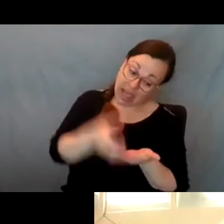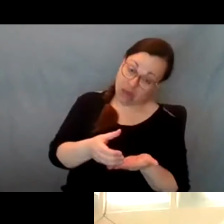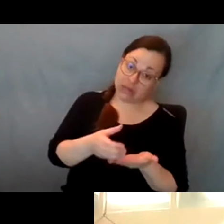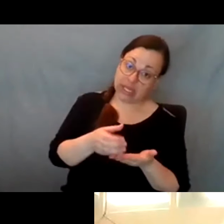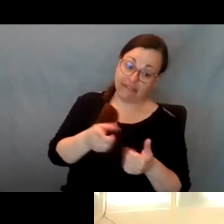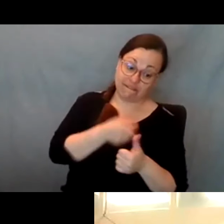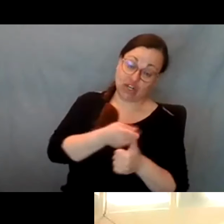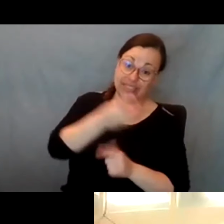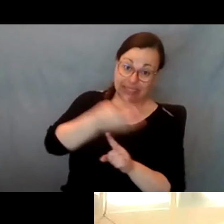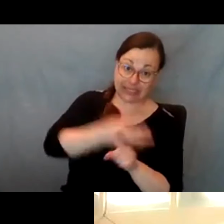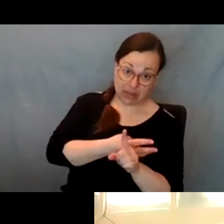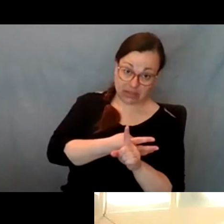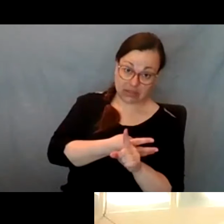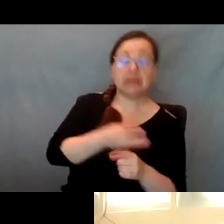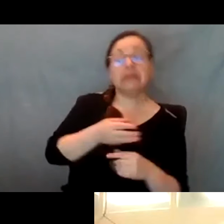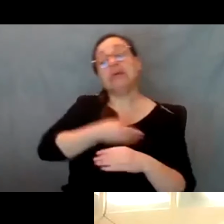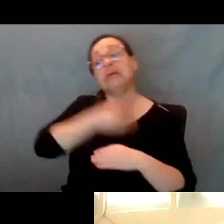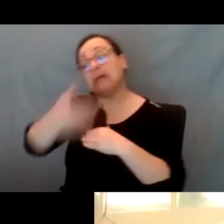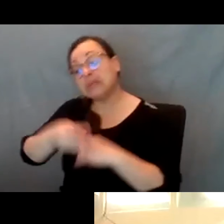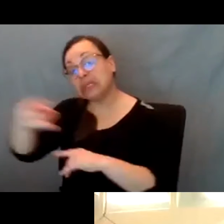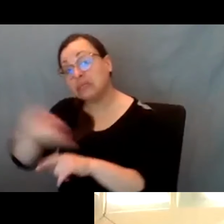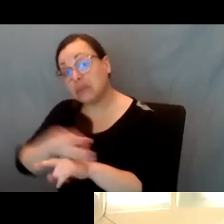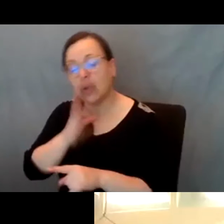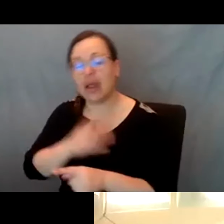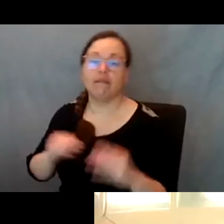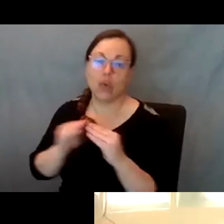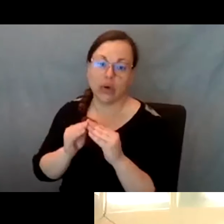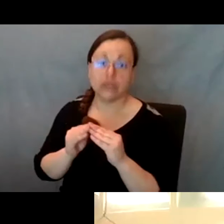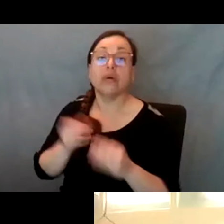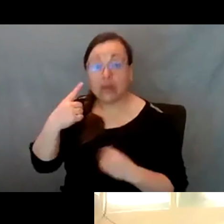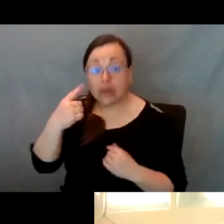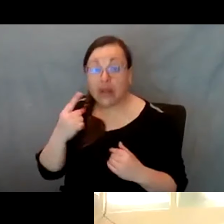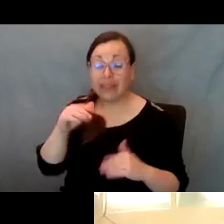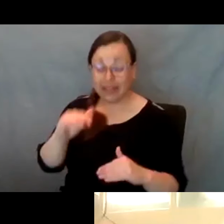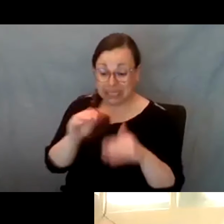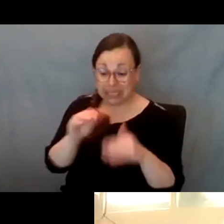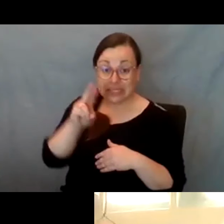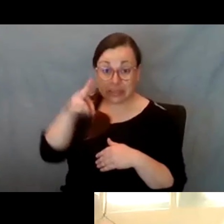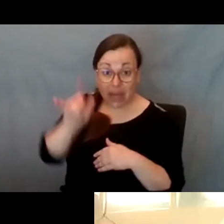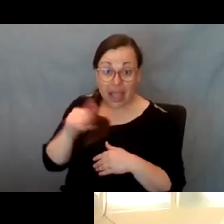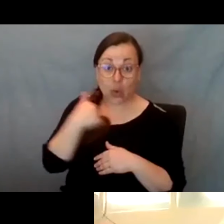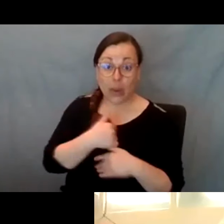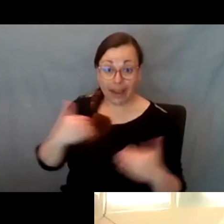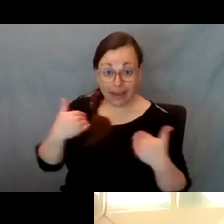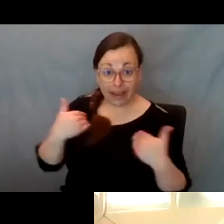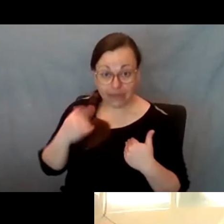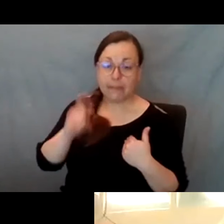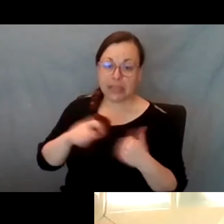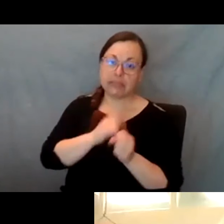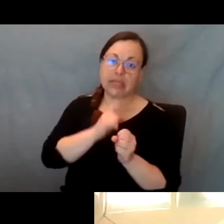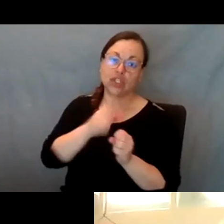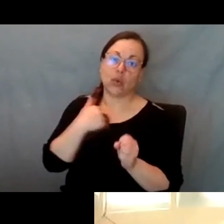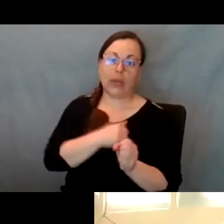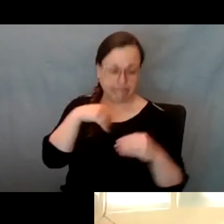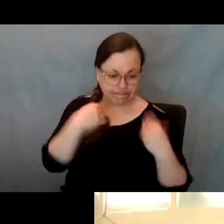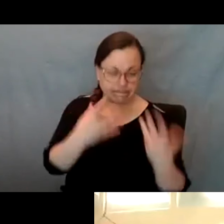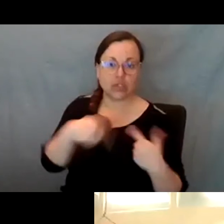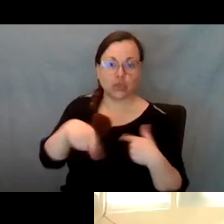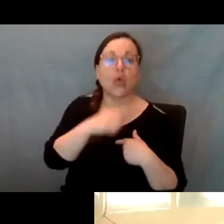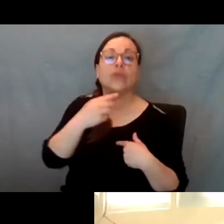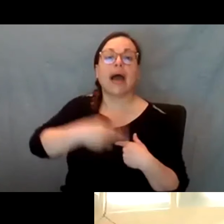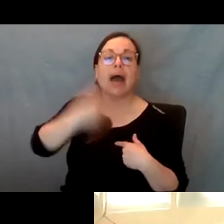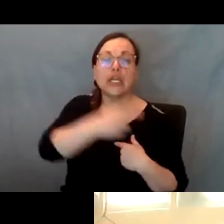So we need to ensure that the limited supplies we have get distributed to cover at-risk populations across the world, whether these are